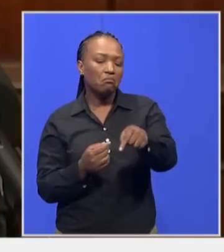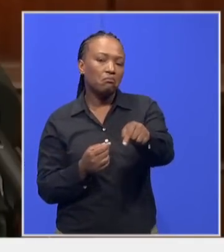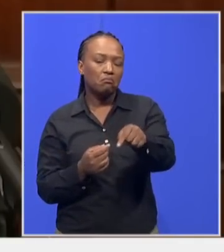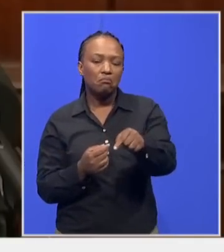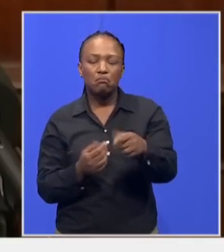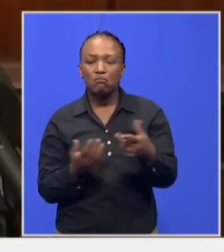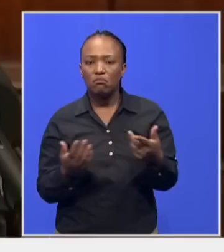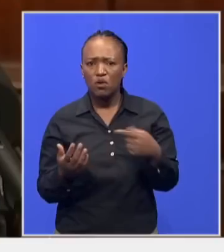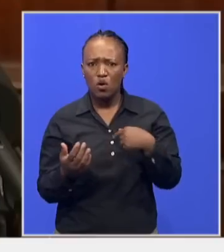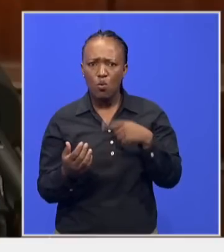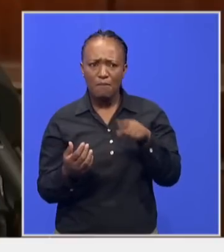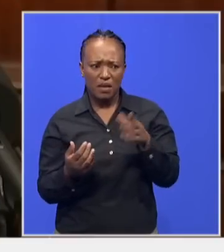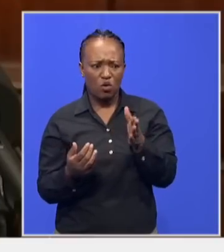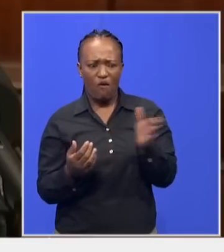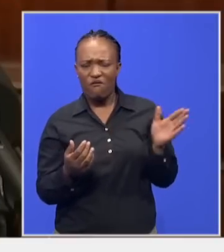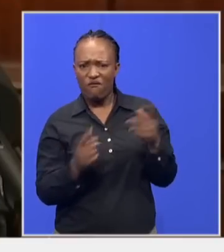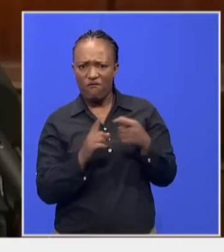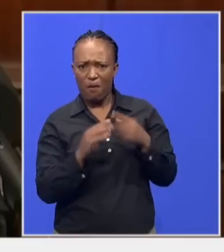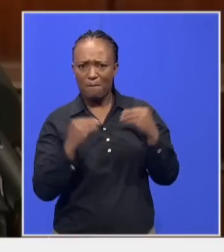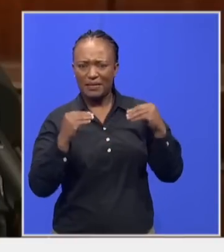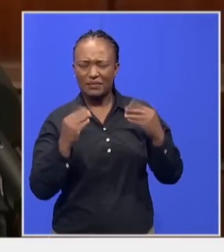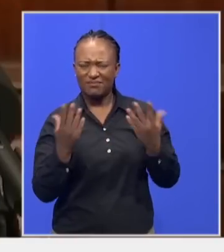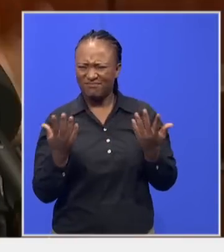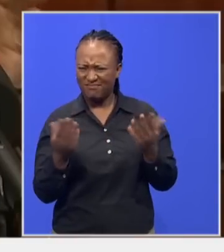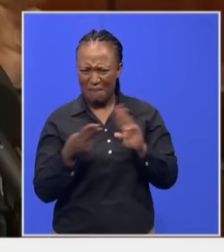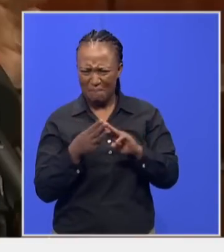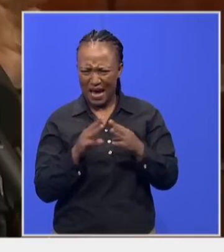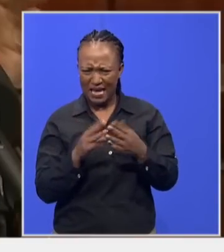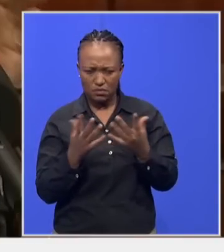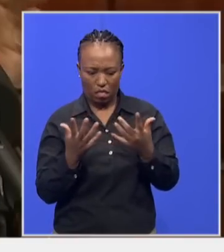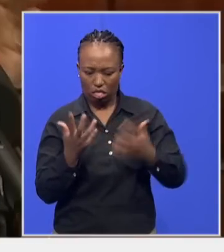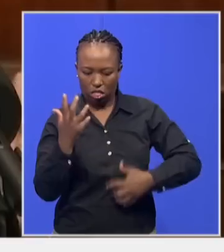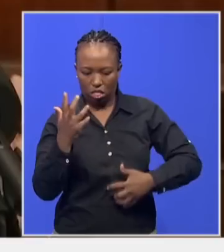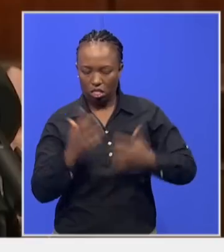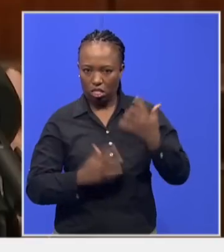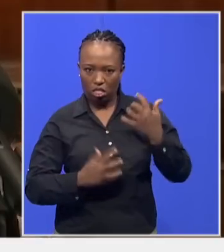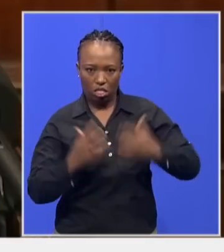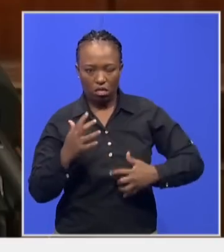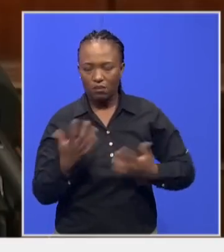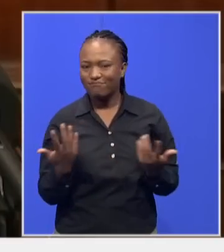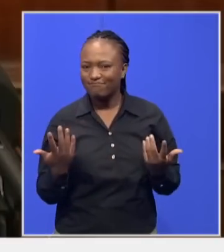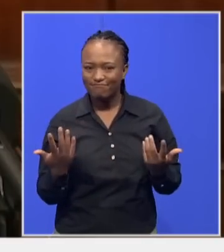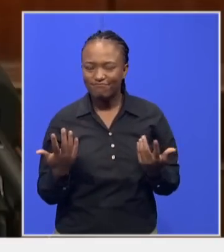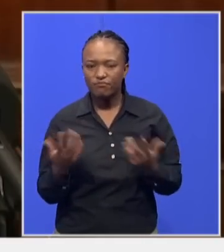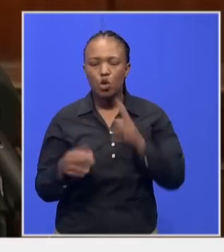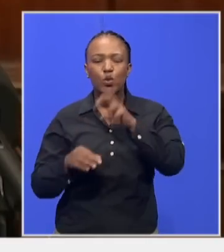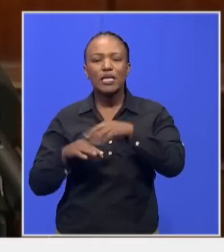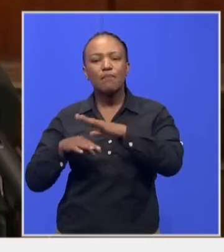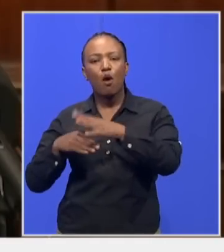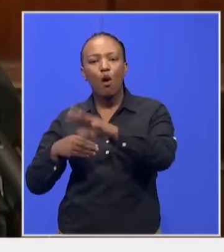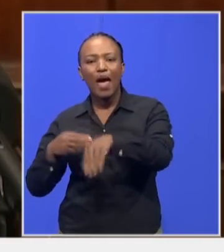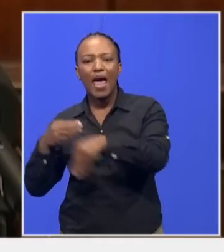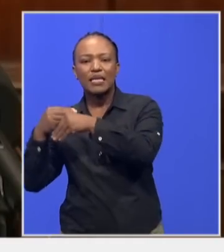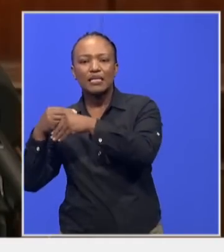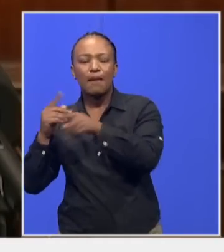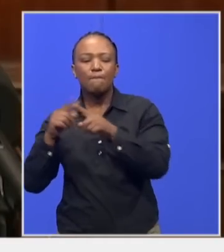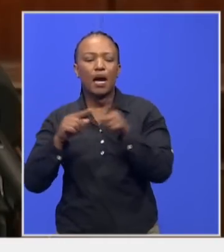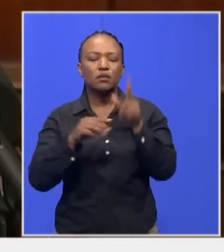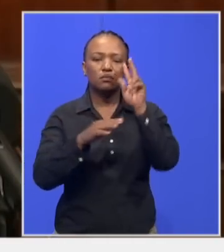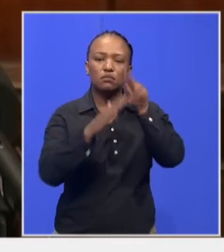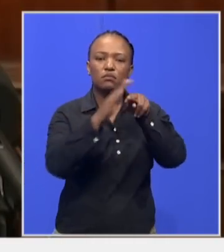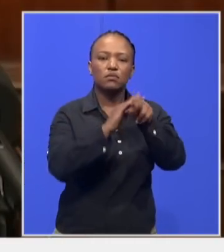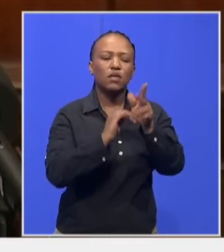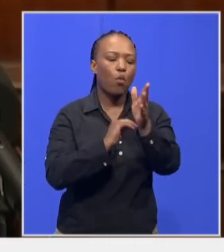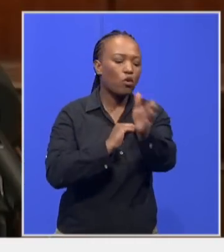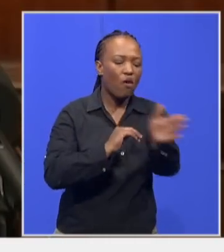be decommissioning this. So the math doesn't add up. You can't be looking for additional megawatts when there are projections to take out other